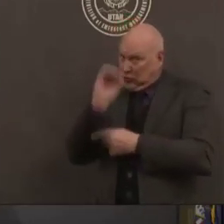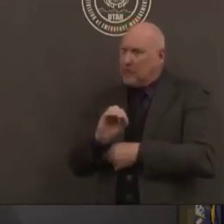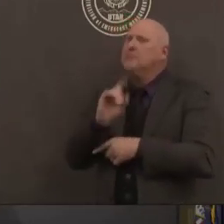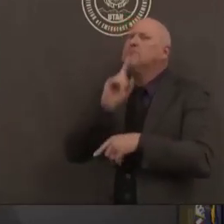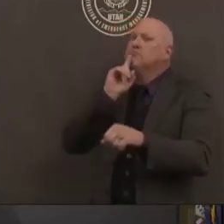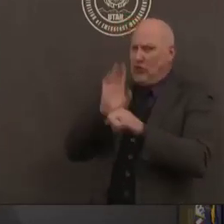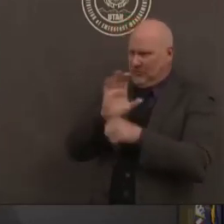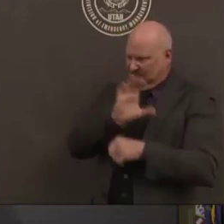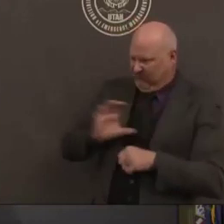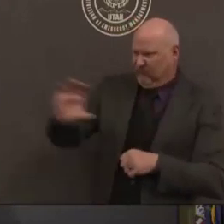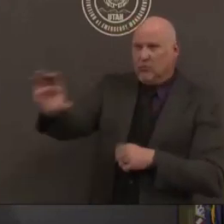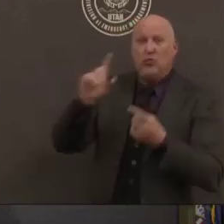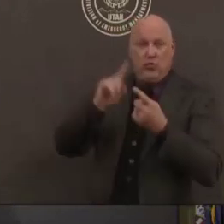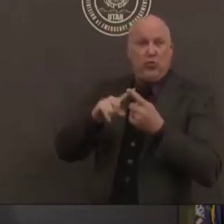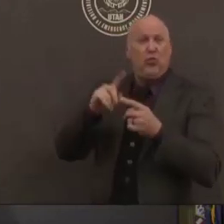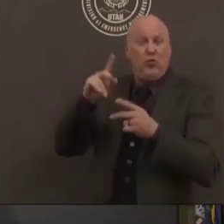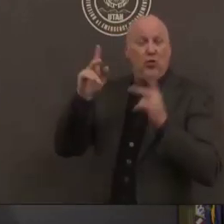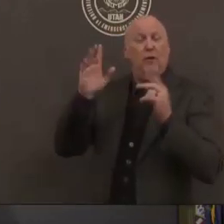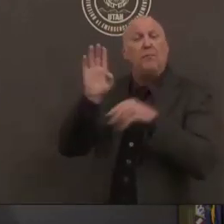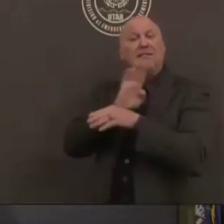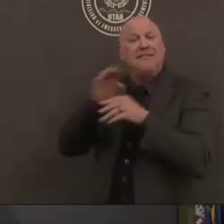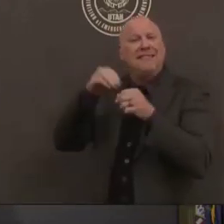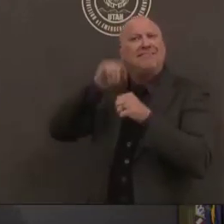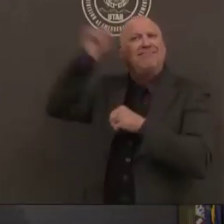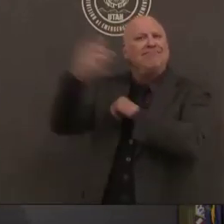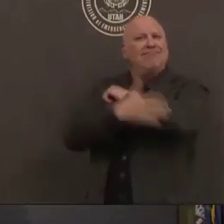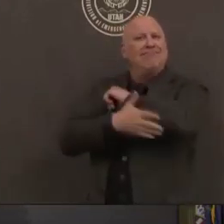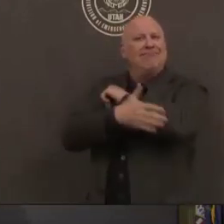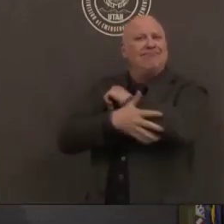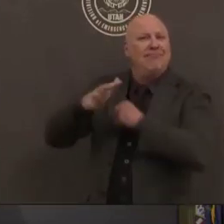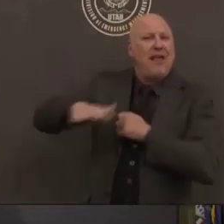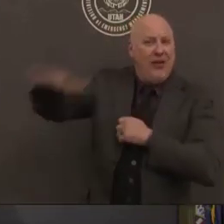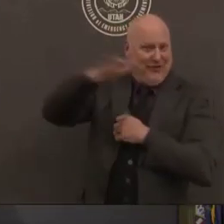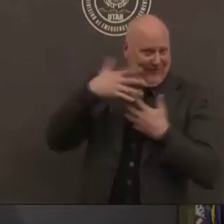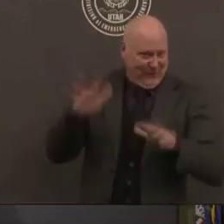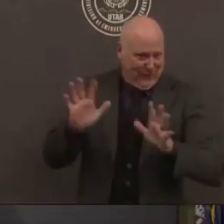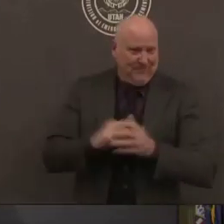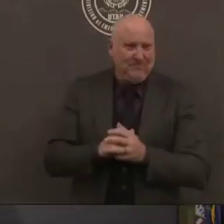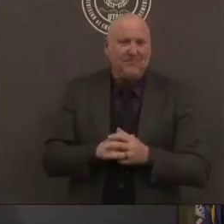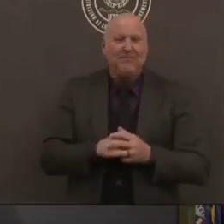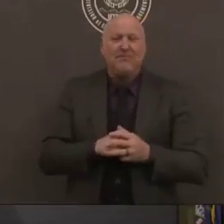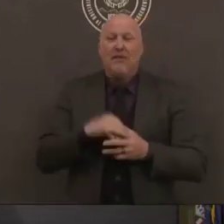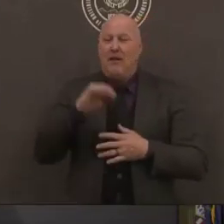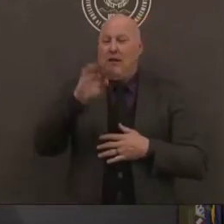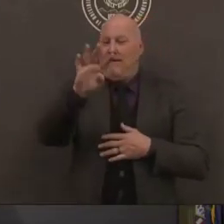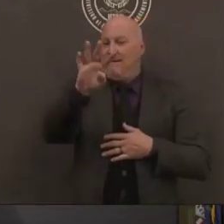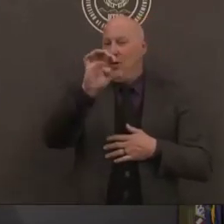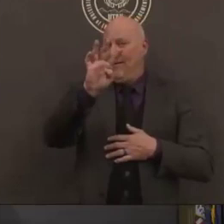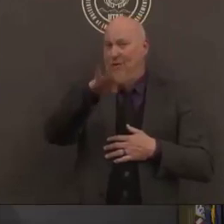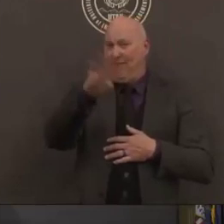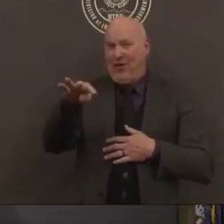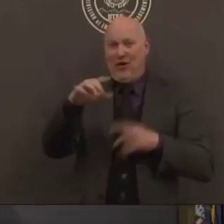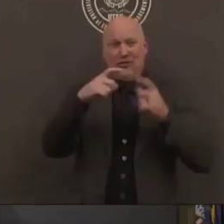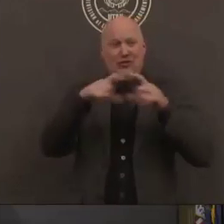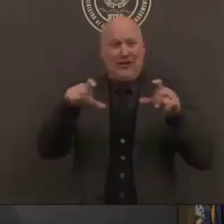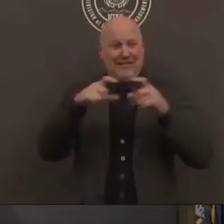Utah. 444 checks went out in the mail last Friday, with the remainder to follow